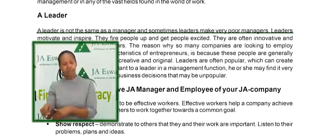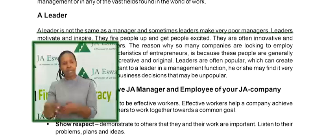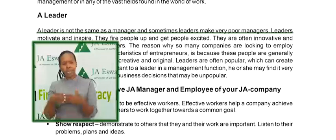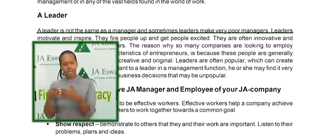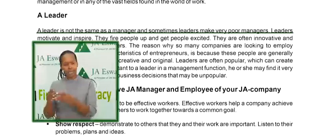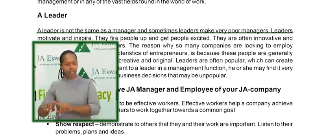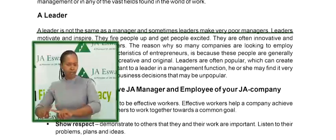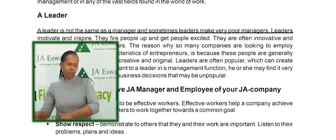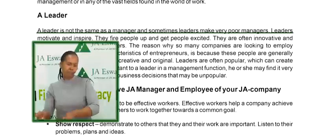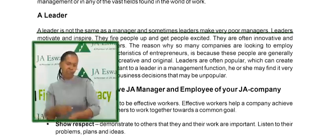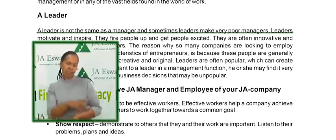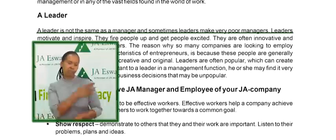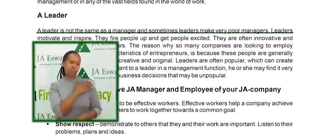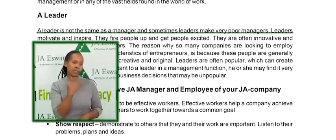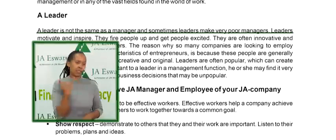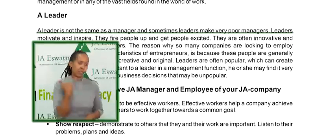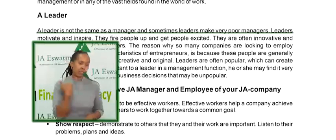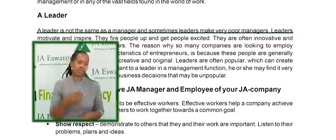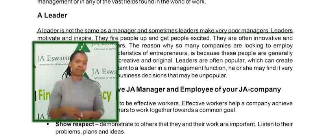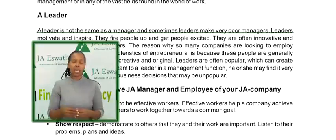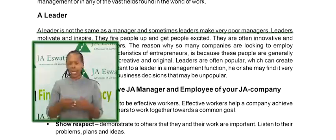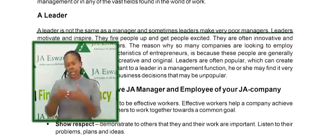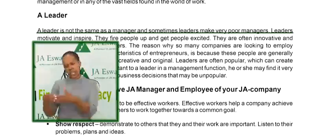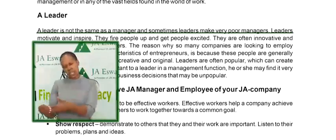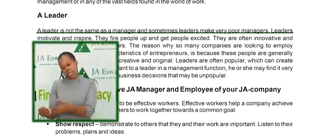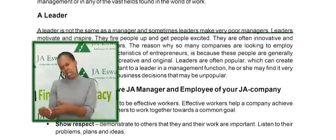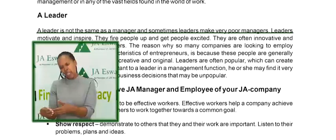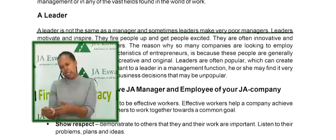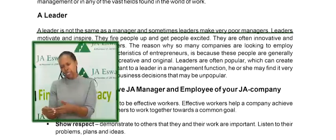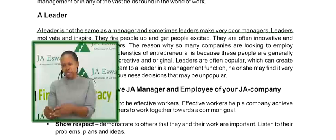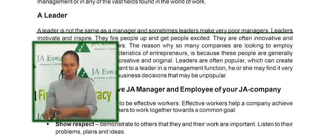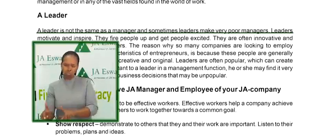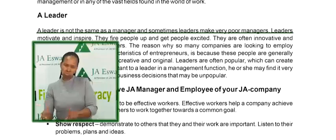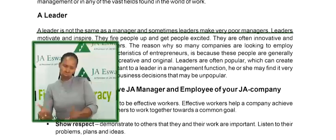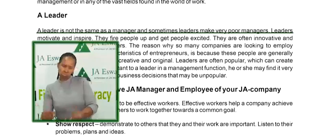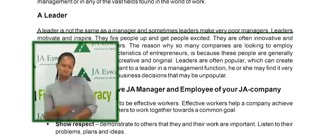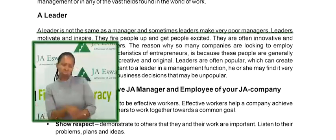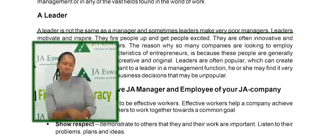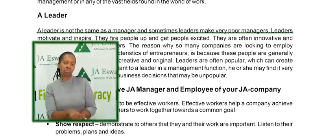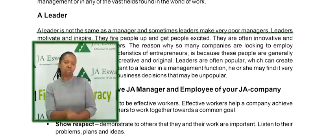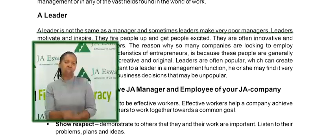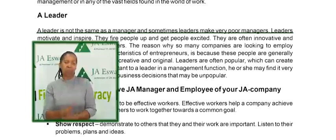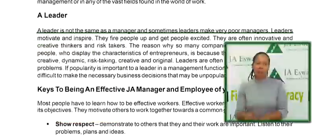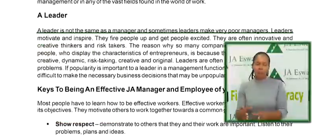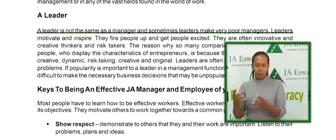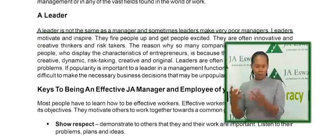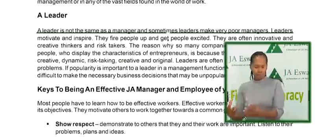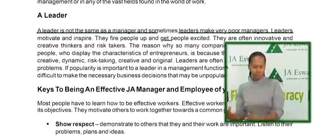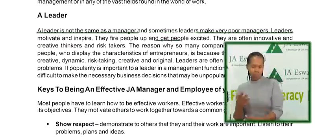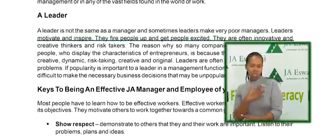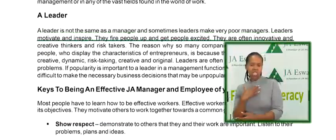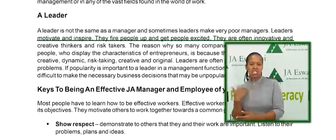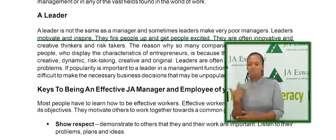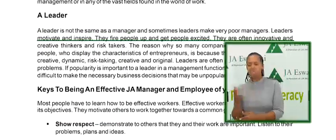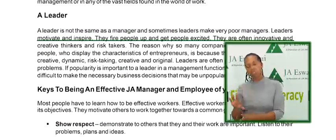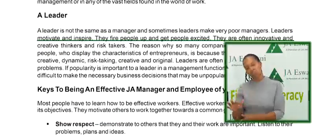leaders make very poor managers, because leaders, their duties is to